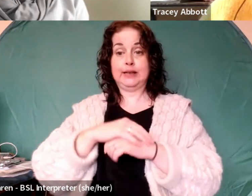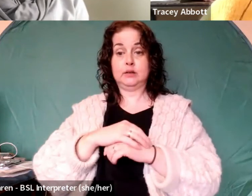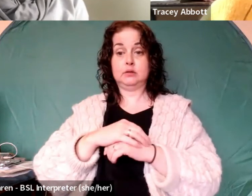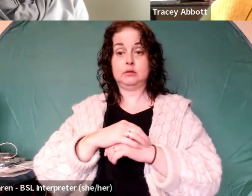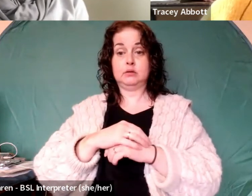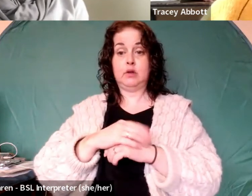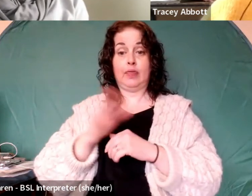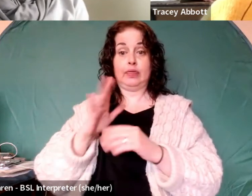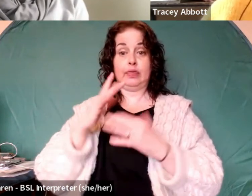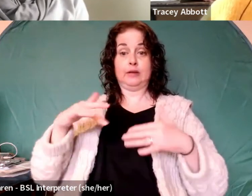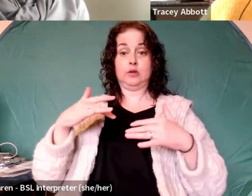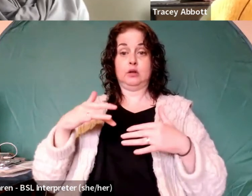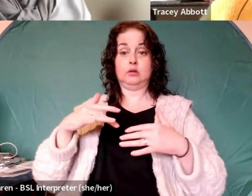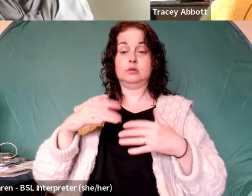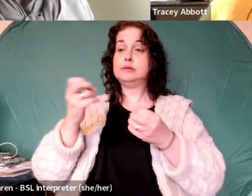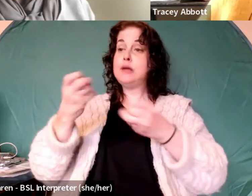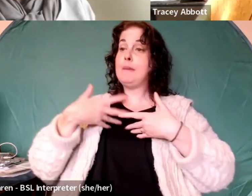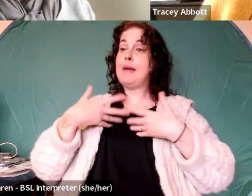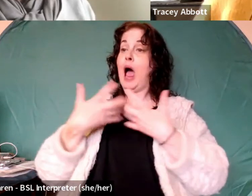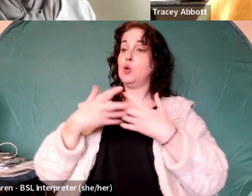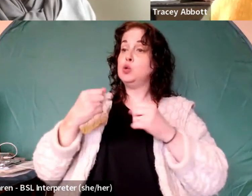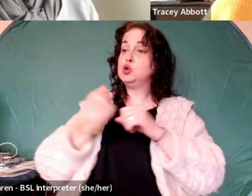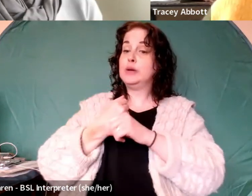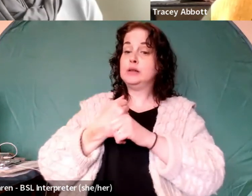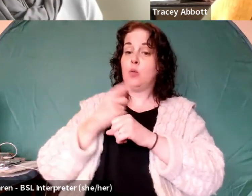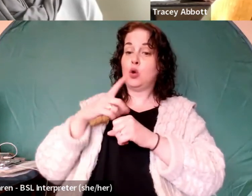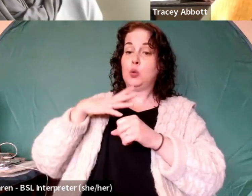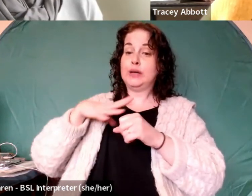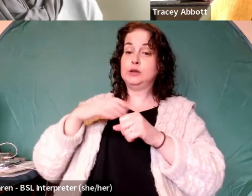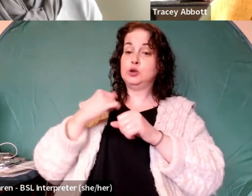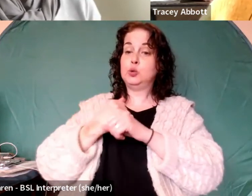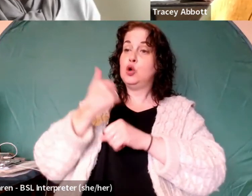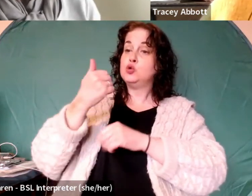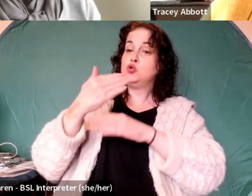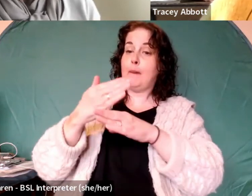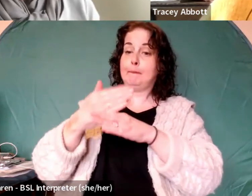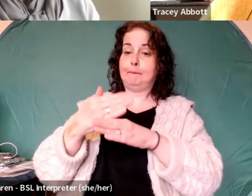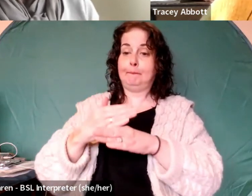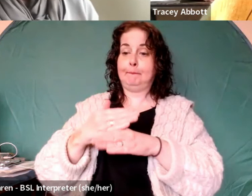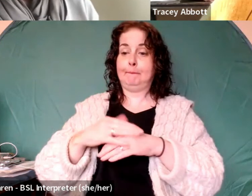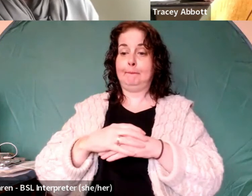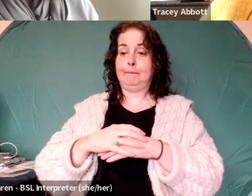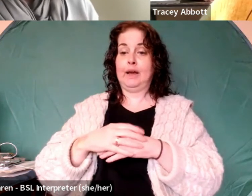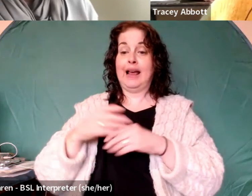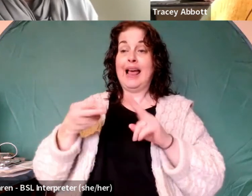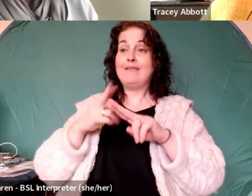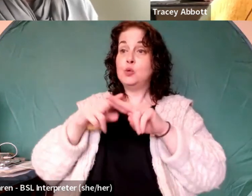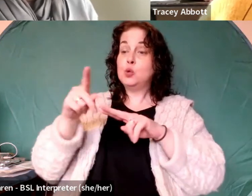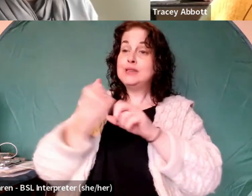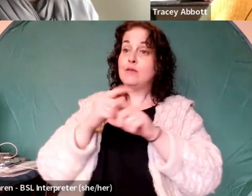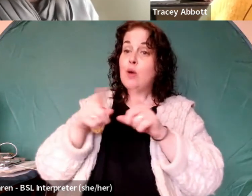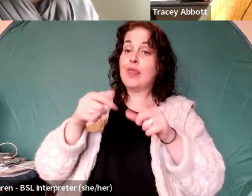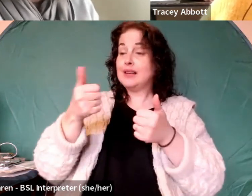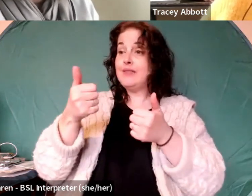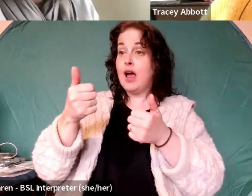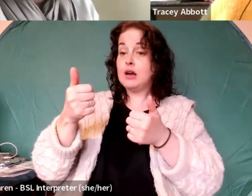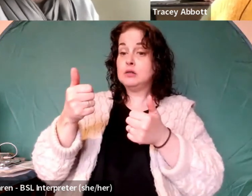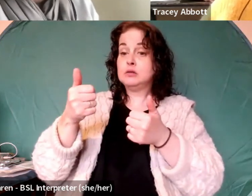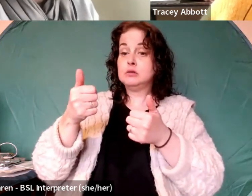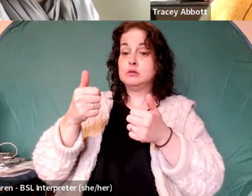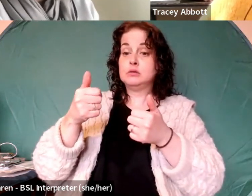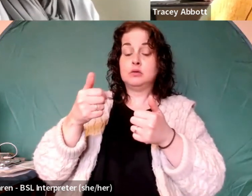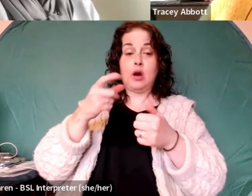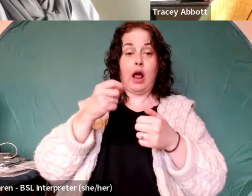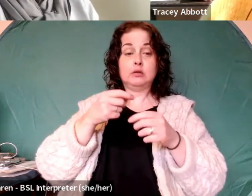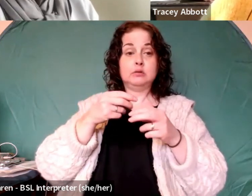all I need. And tell me how you would do it. Yeah. And what you need to do a good job with it. And if you do it in a different way, that's fine. There are lots of different ways of doing the same